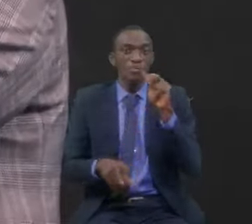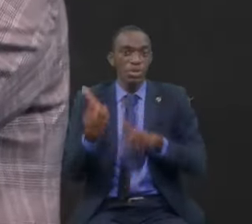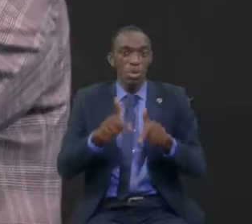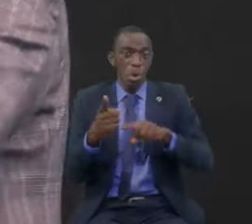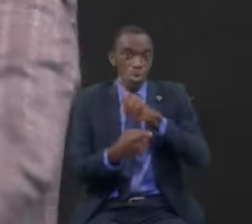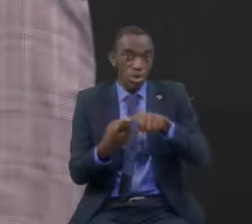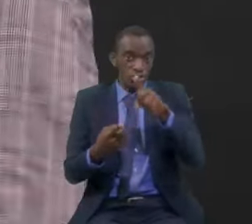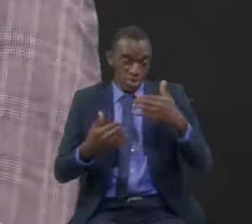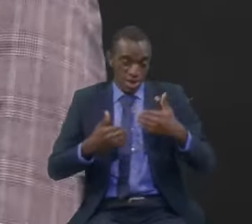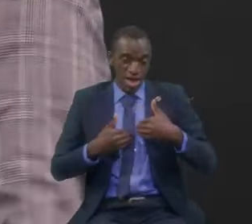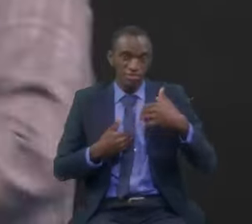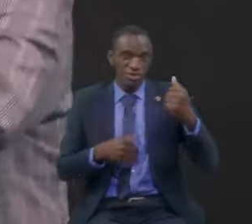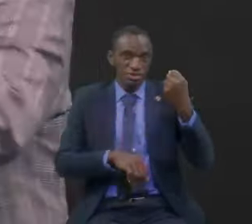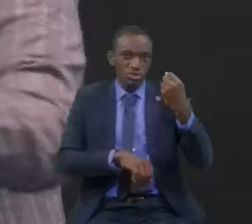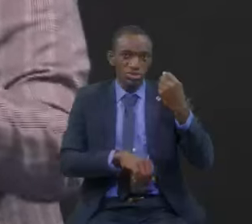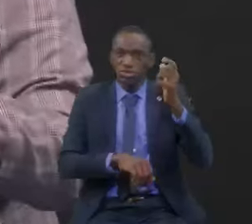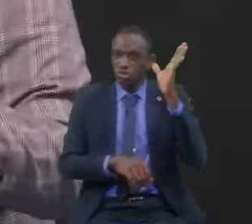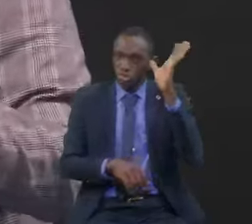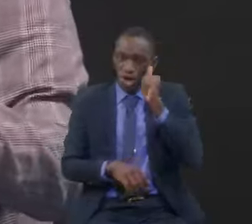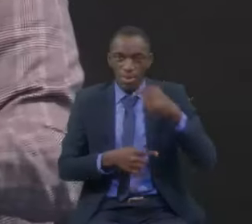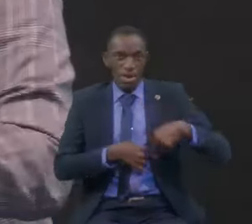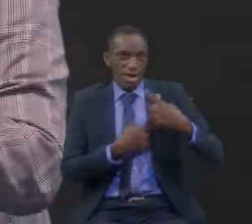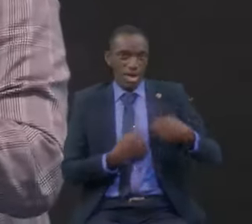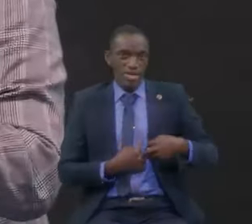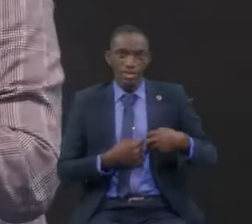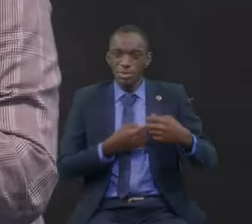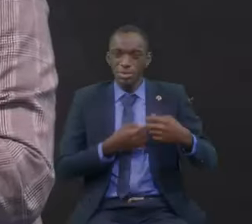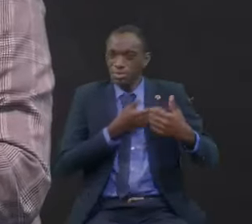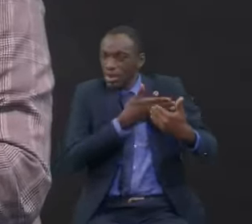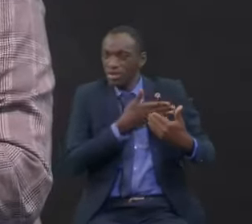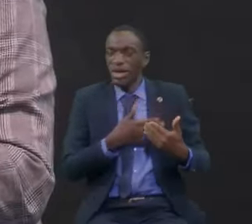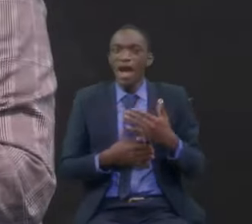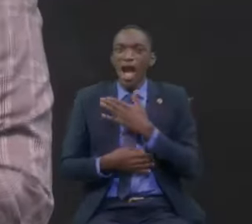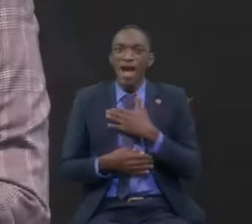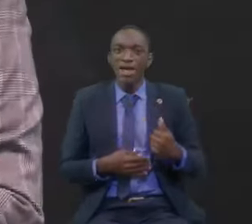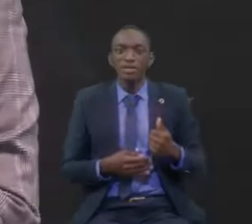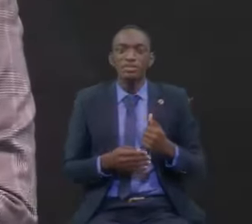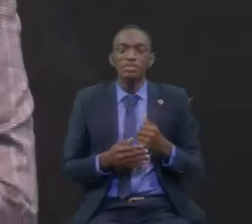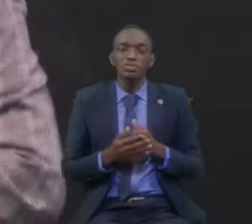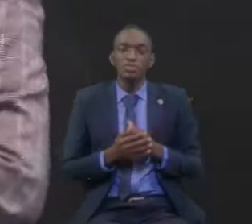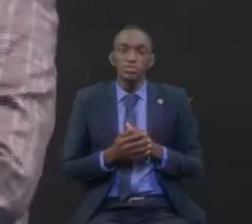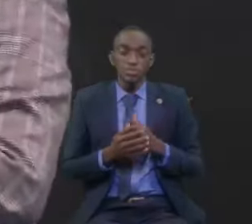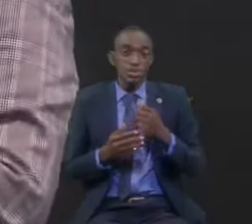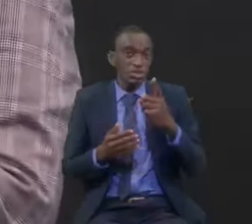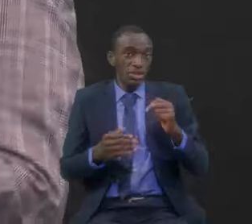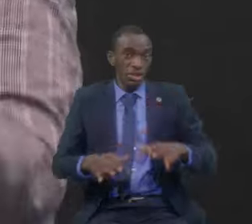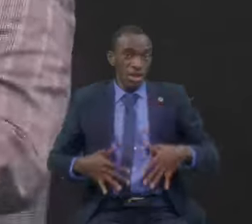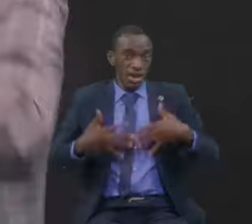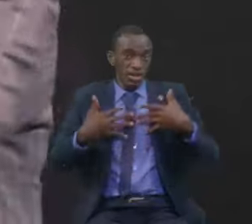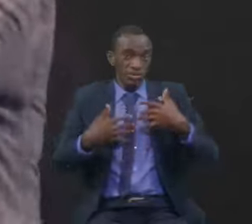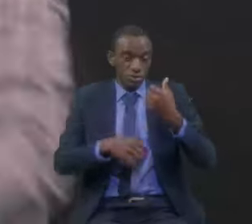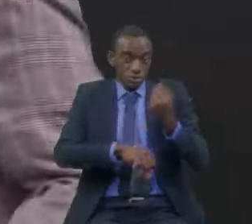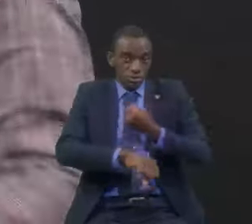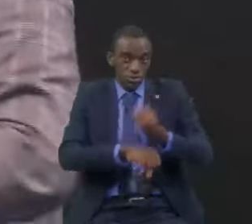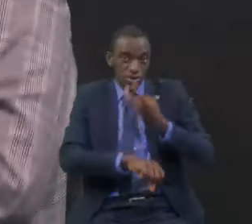behind the wheel and is the the life Stony stubborn that